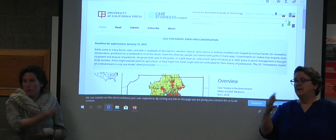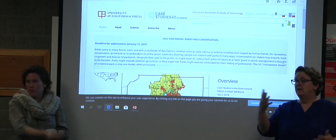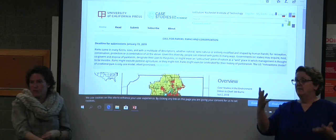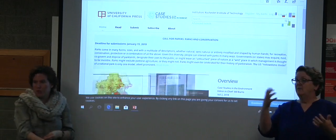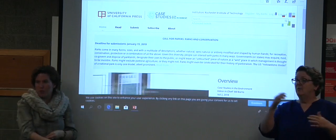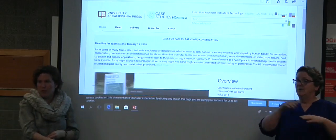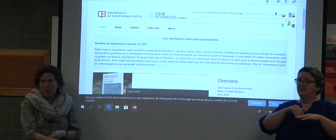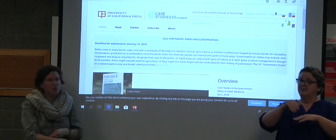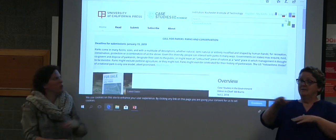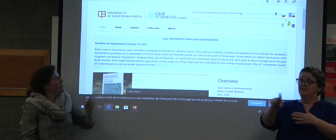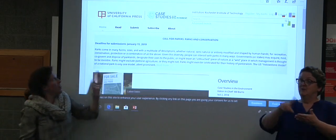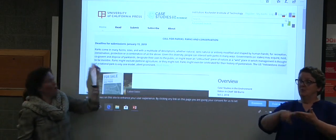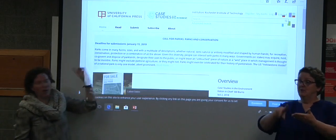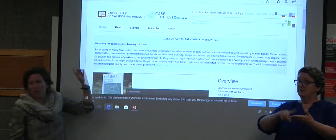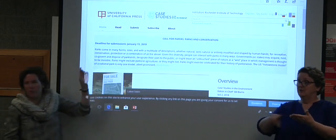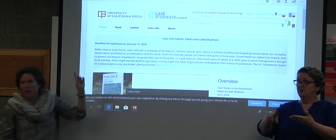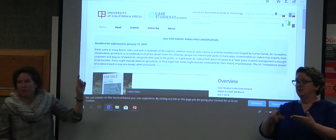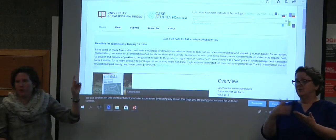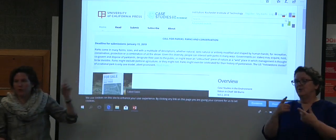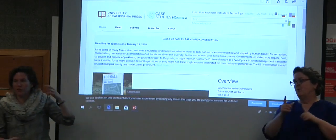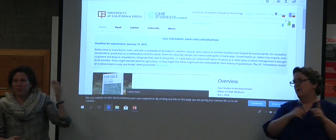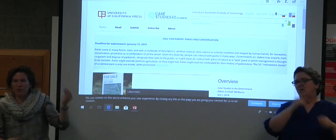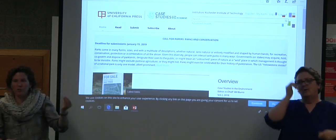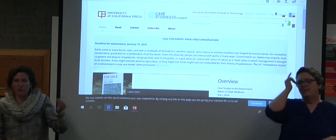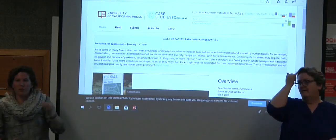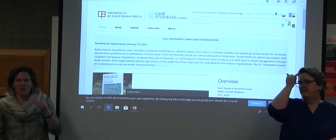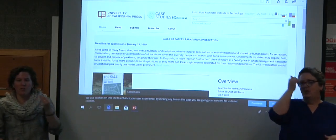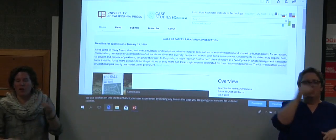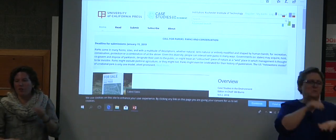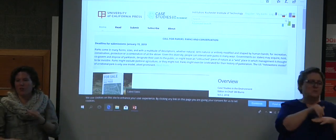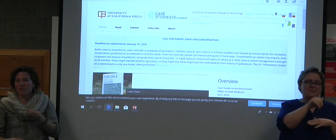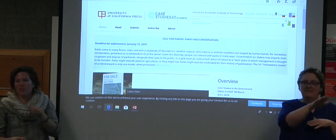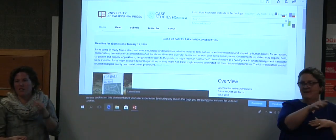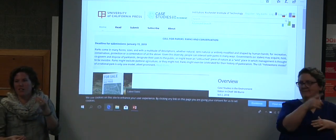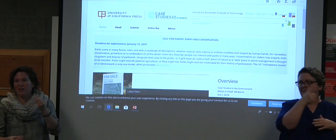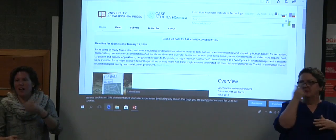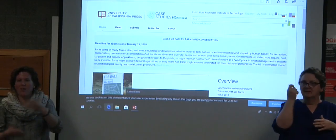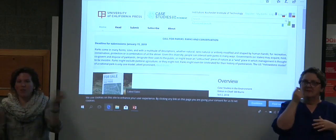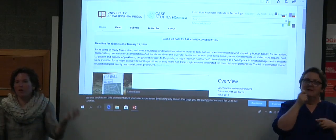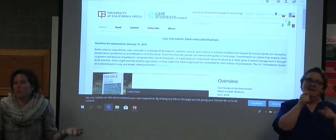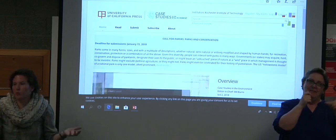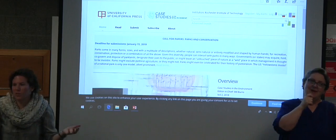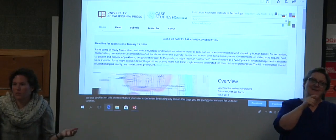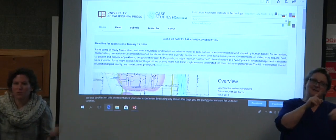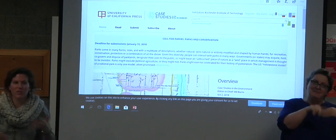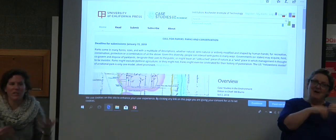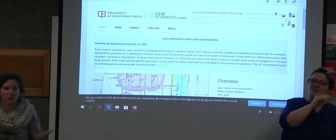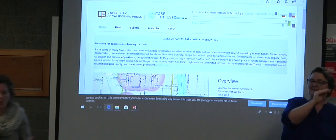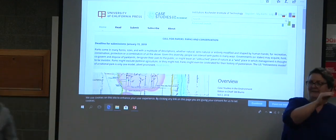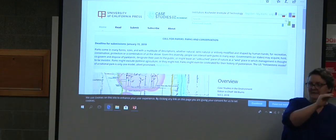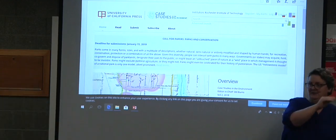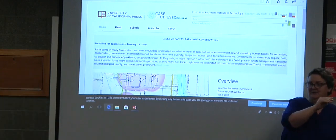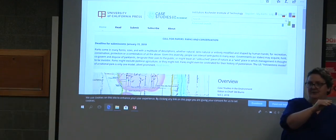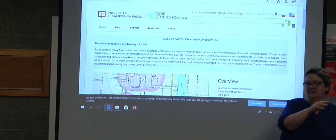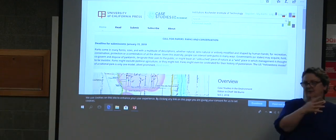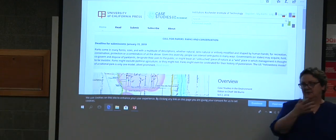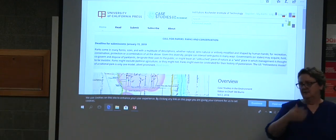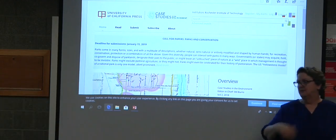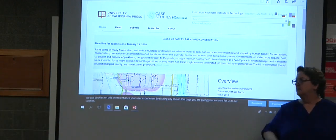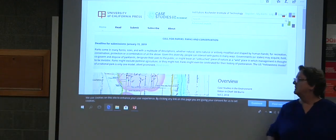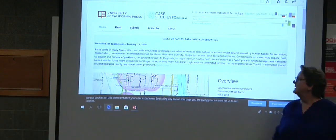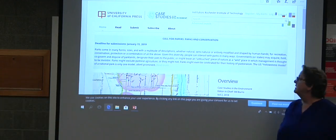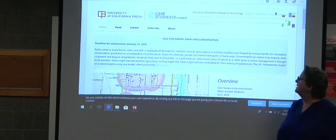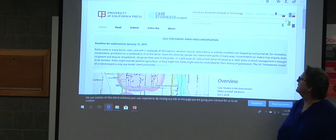in submitting research-based ones, you would not want to go to Buffalo to submit yours because you're not interested in having high school teachers teach your case